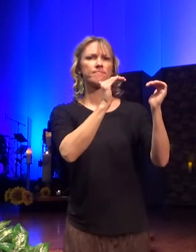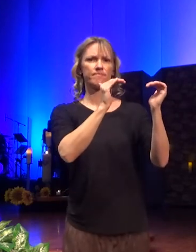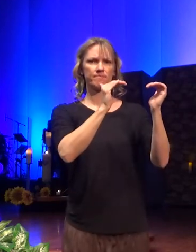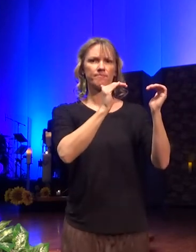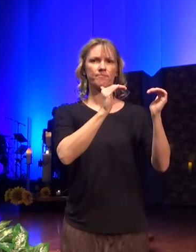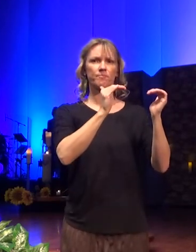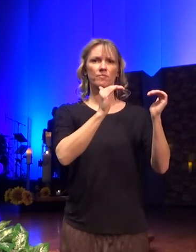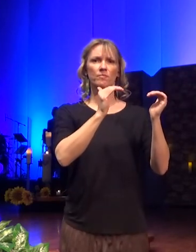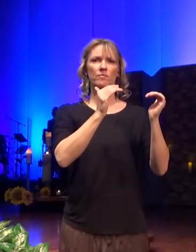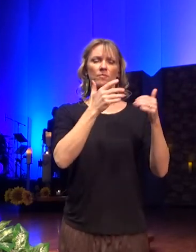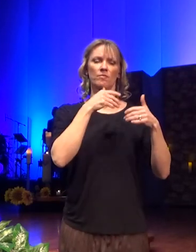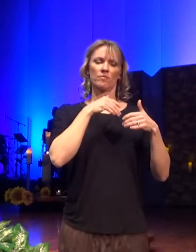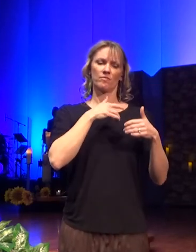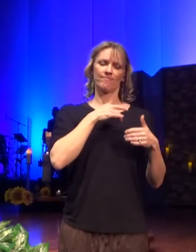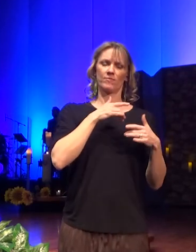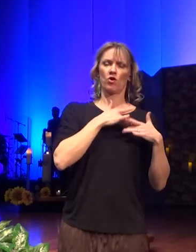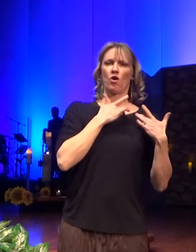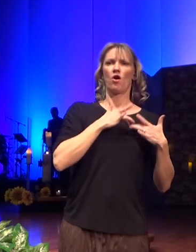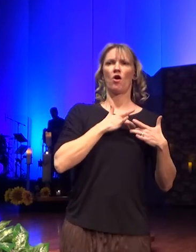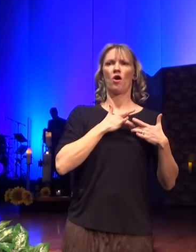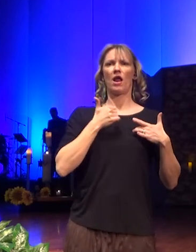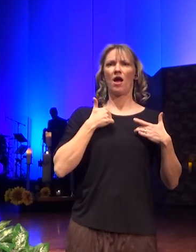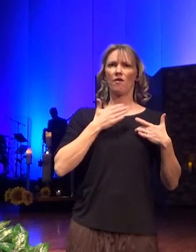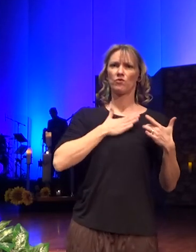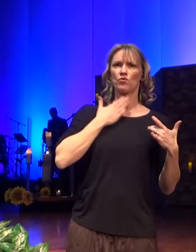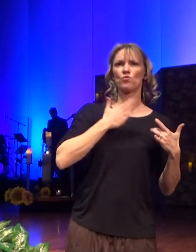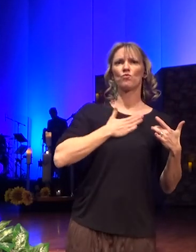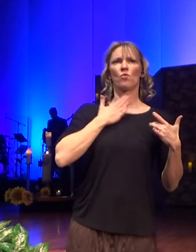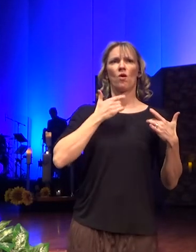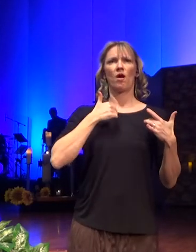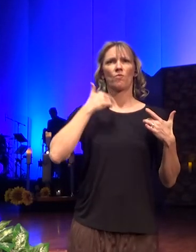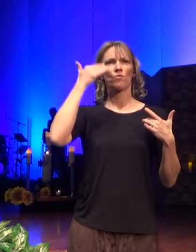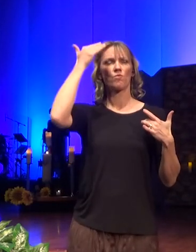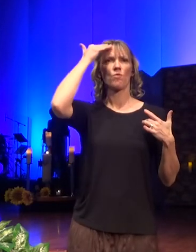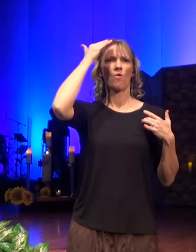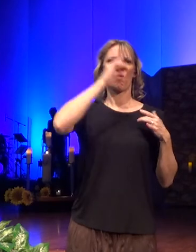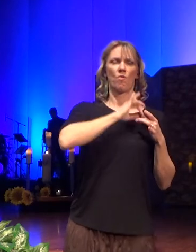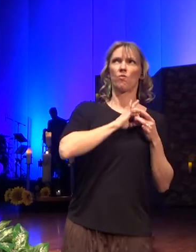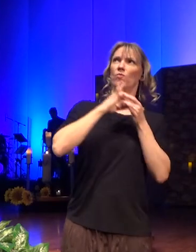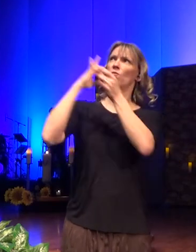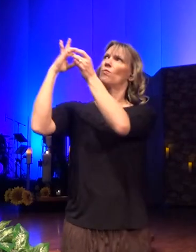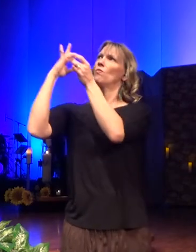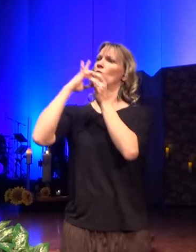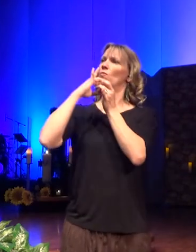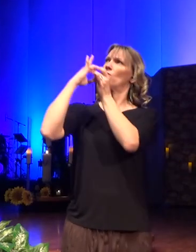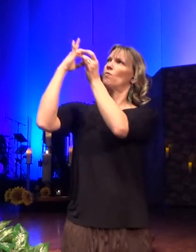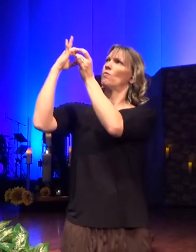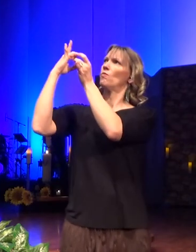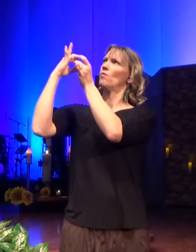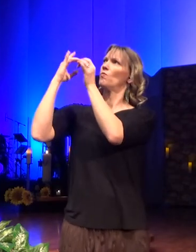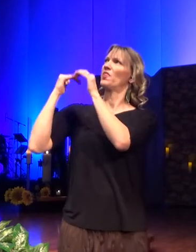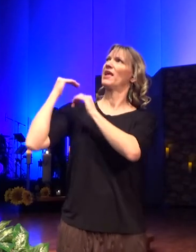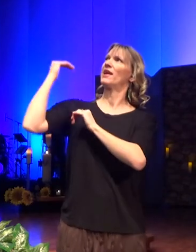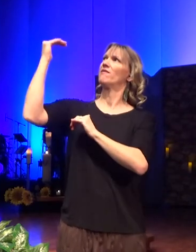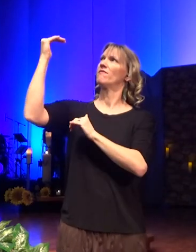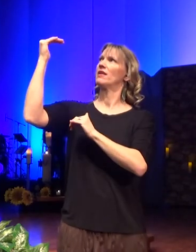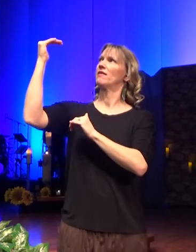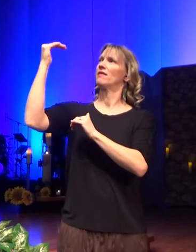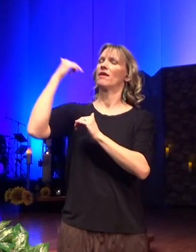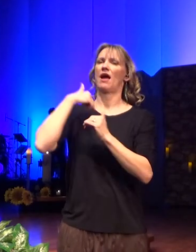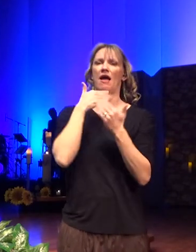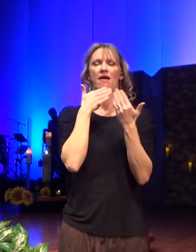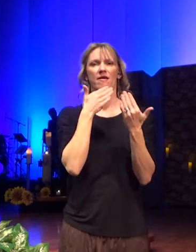And so with joy in my heart, the joy of knowing this connection with the infinite, I